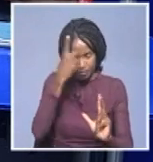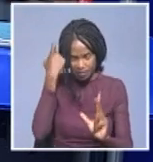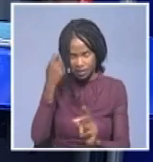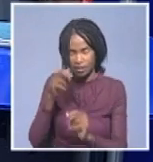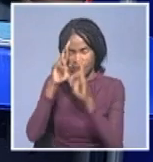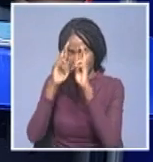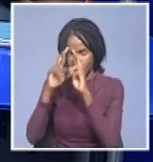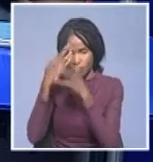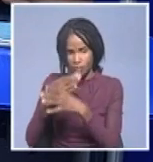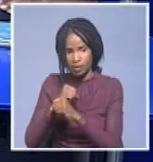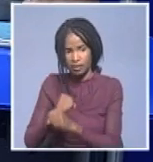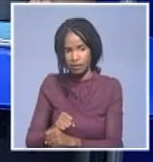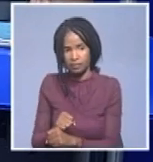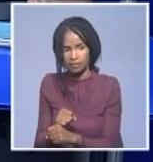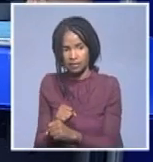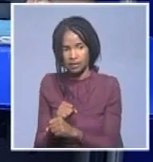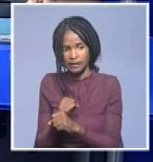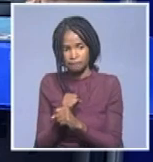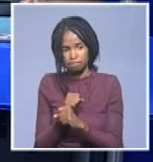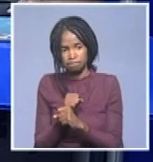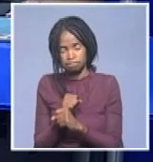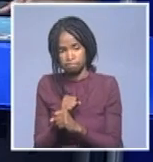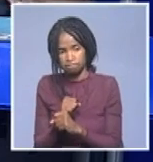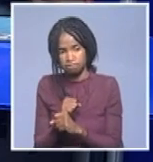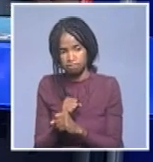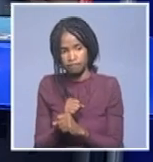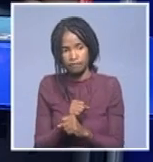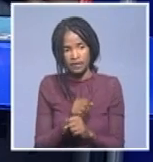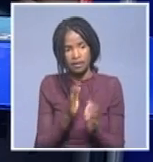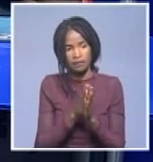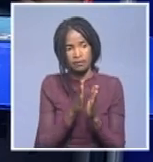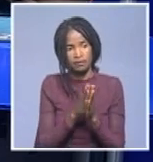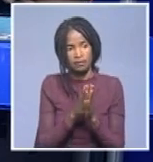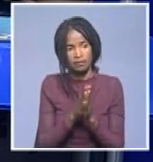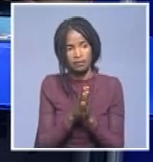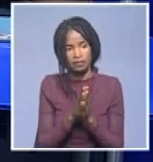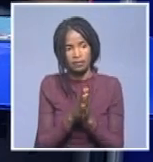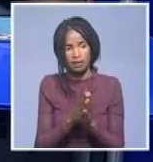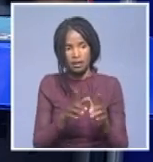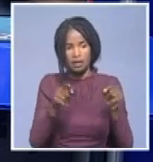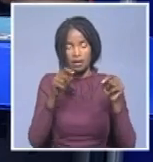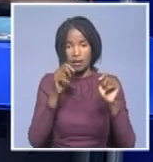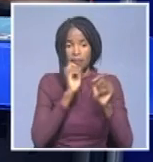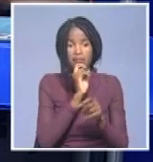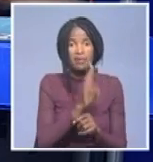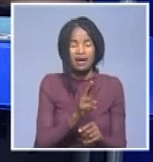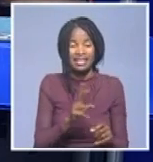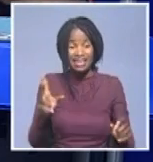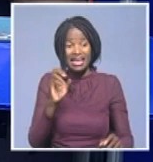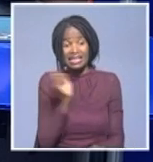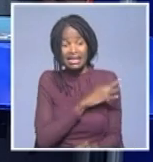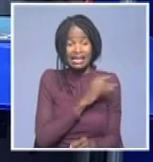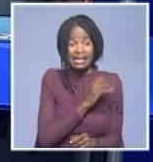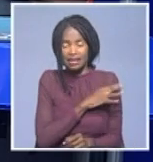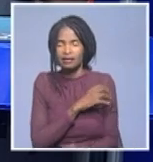best. I just want to caution the public to say, never ever panic. The moment you panic,